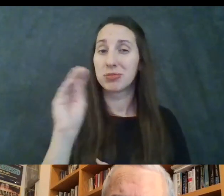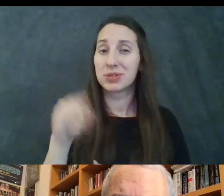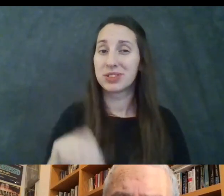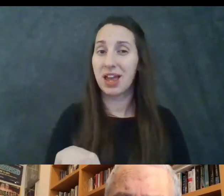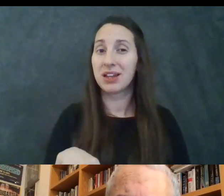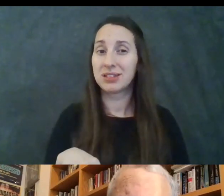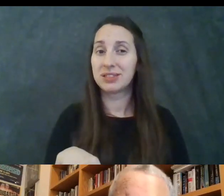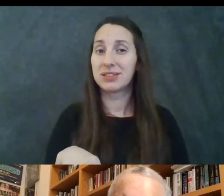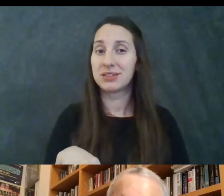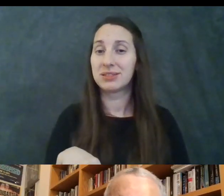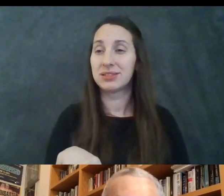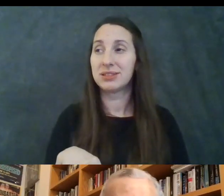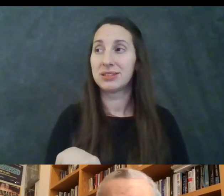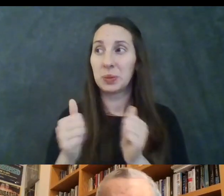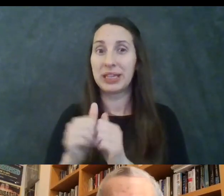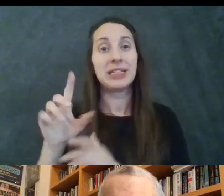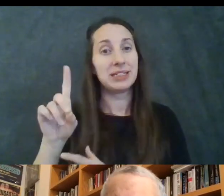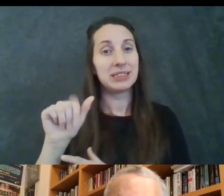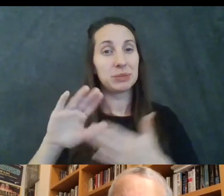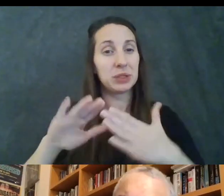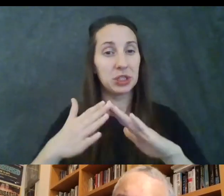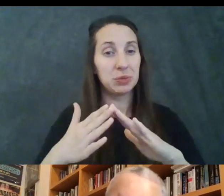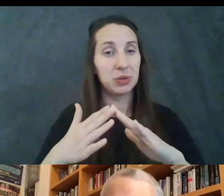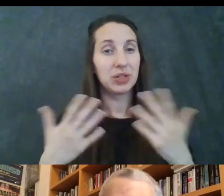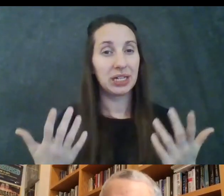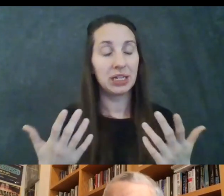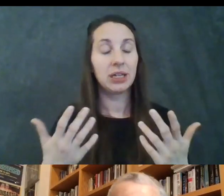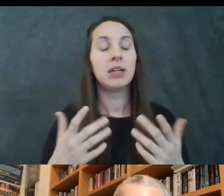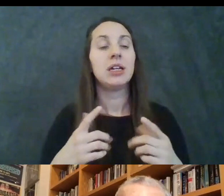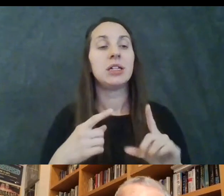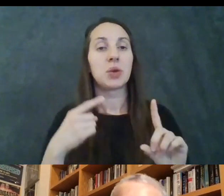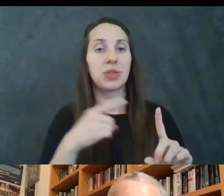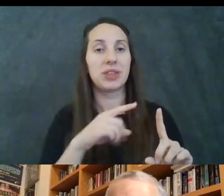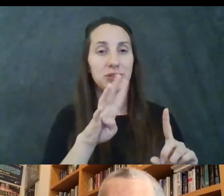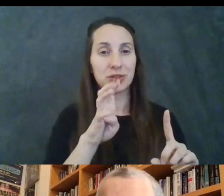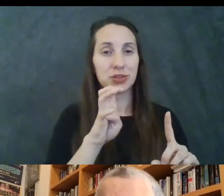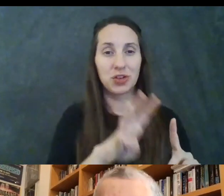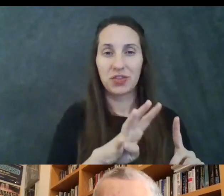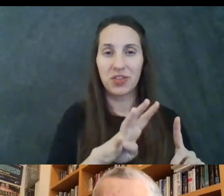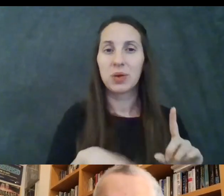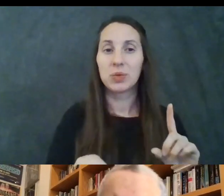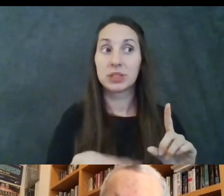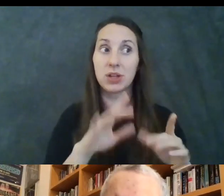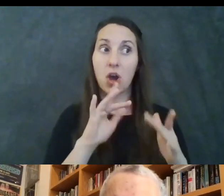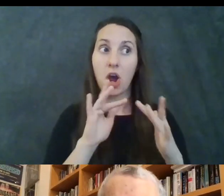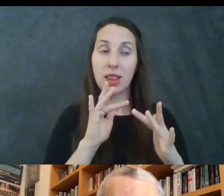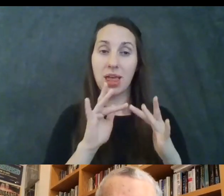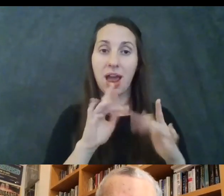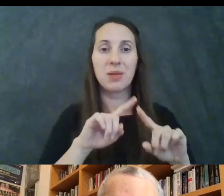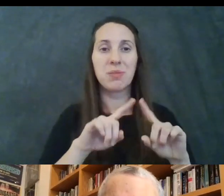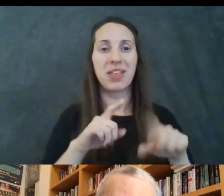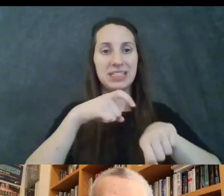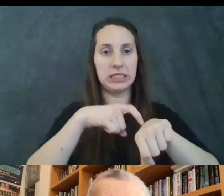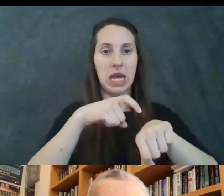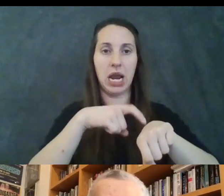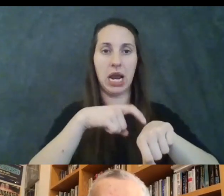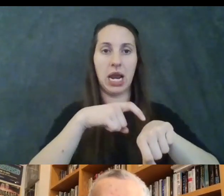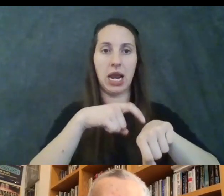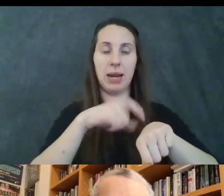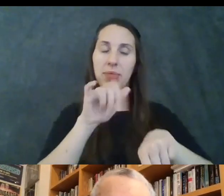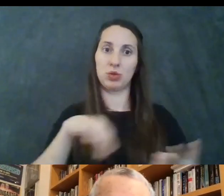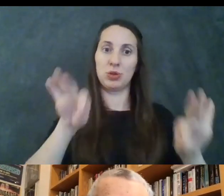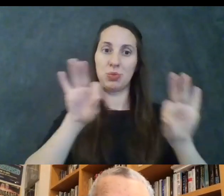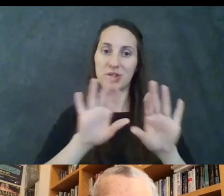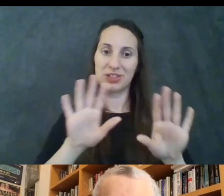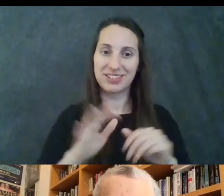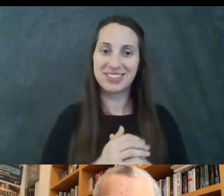disability community, and I think quite reachable. But this survey was online, but the timing was what mattered. And so I